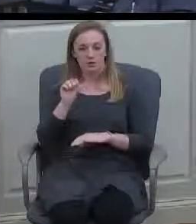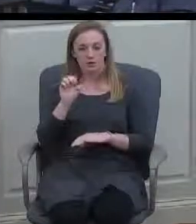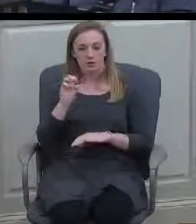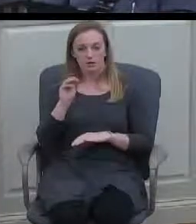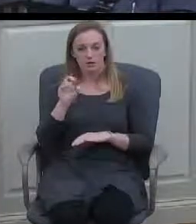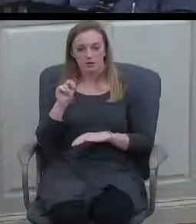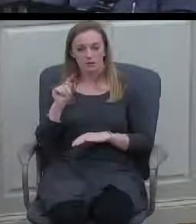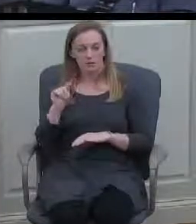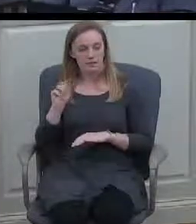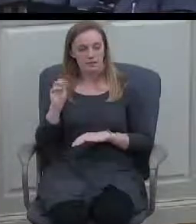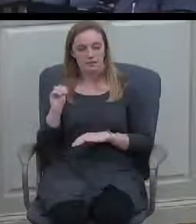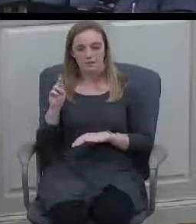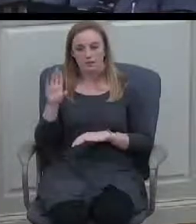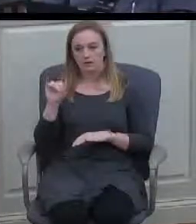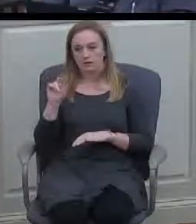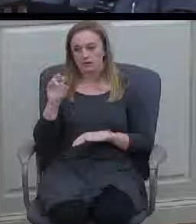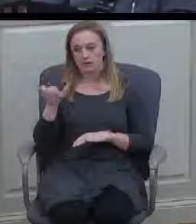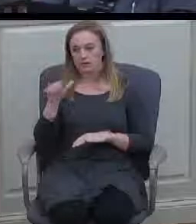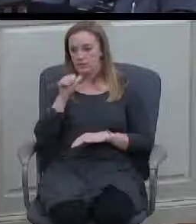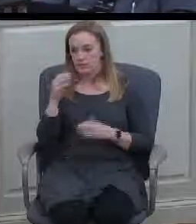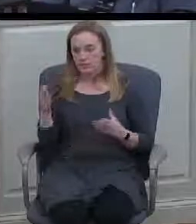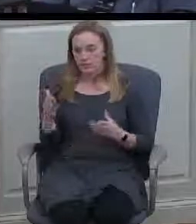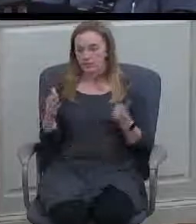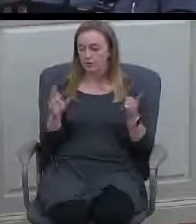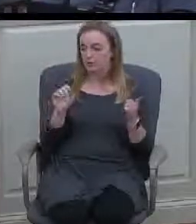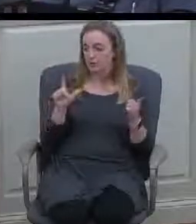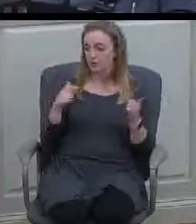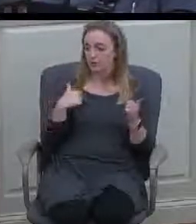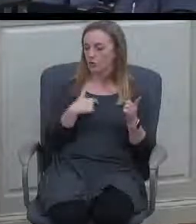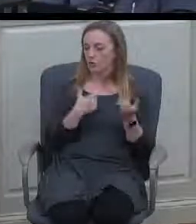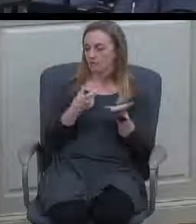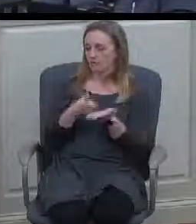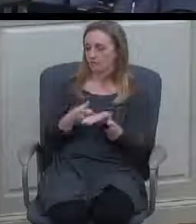here. I'll do it. We have in front of you Resolution